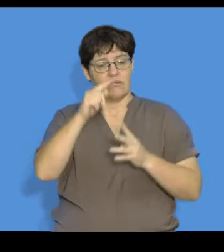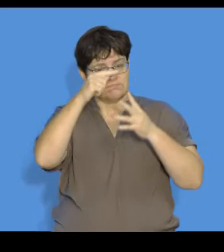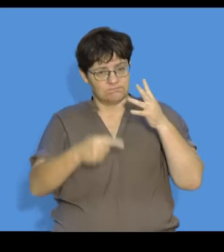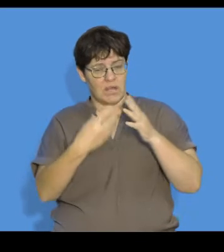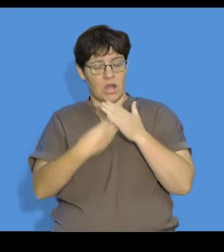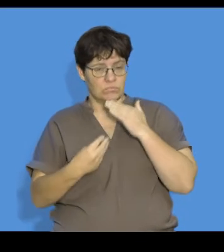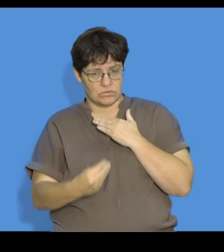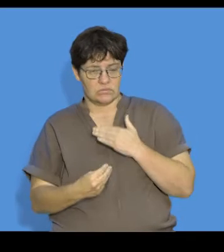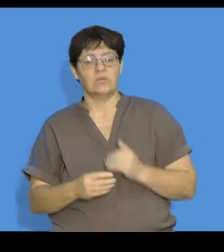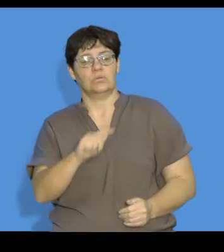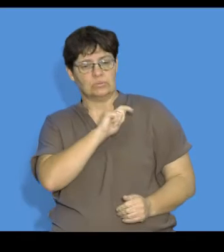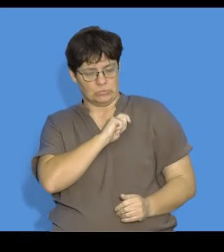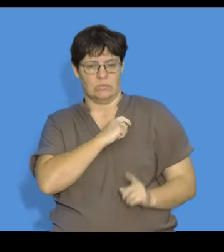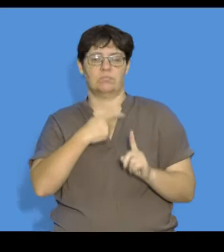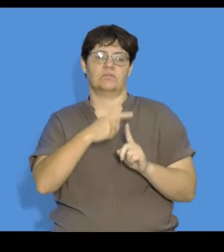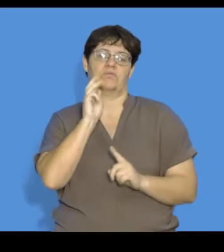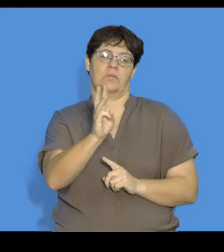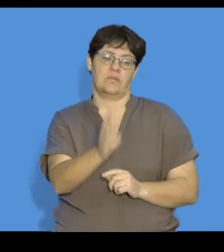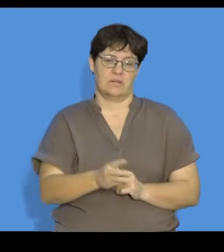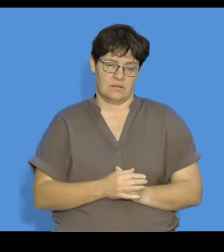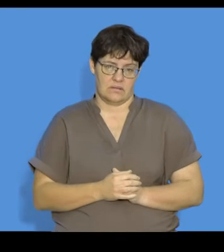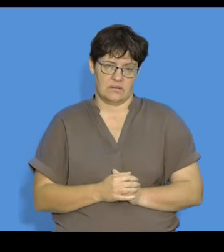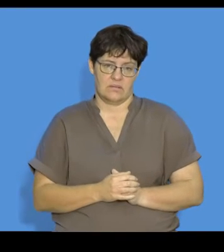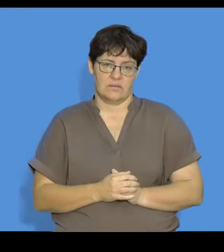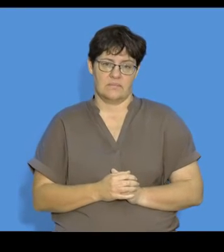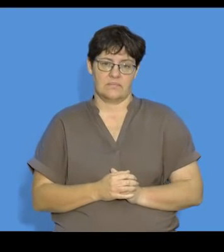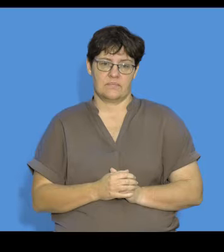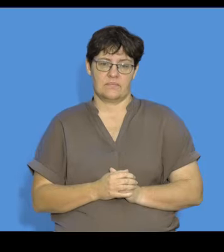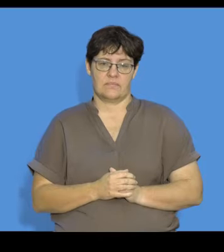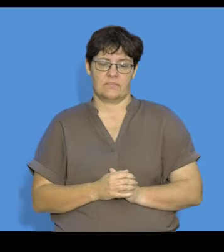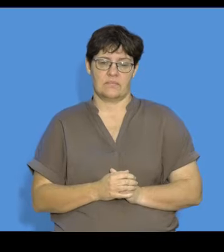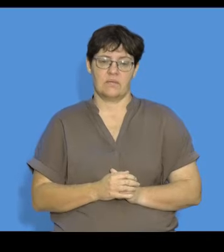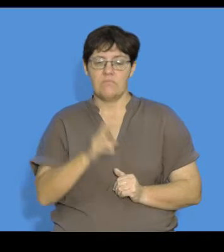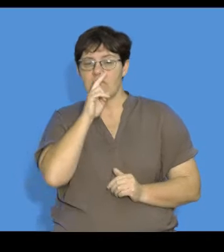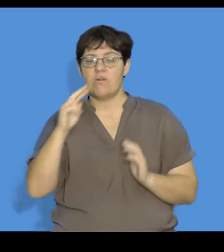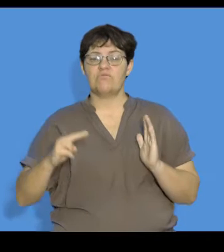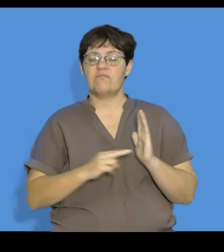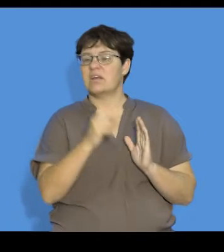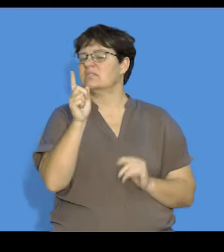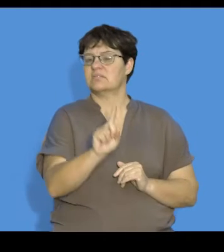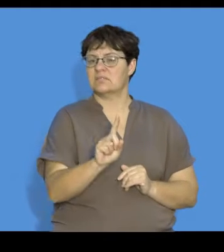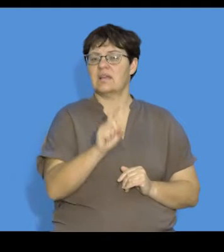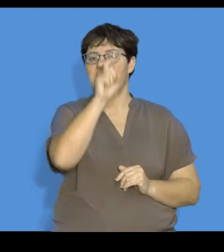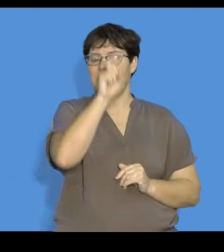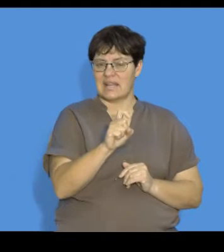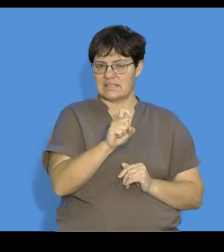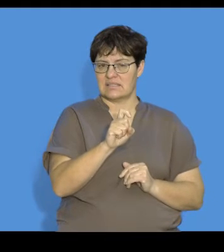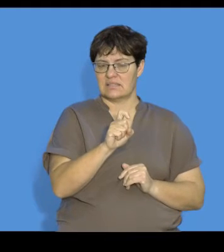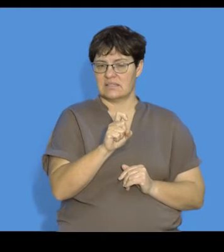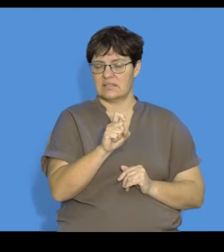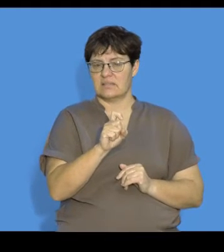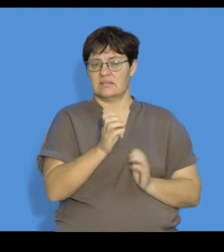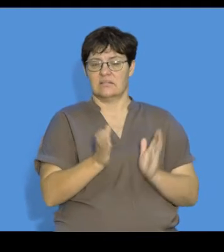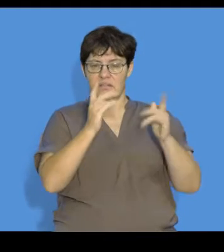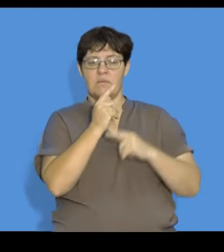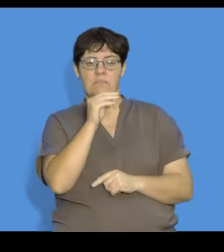all the output values will definitely be positive. We then need to reflect this about the